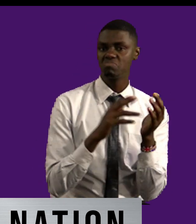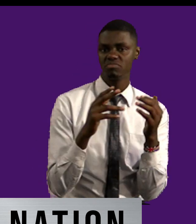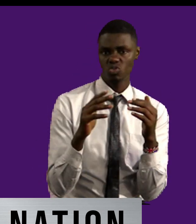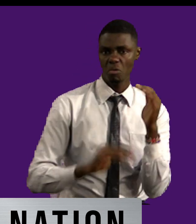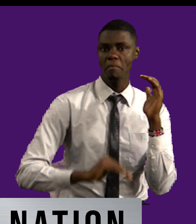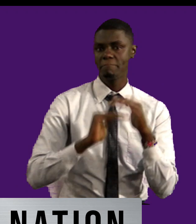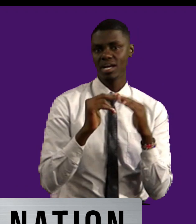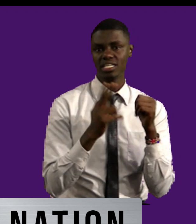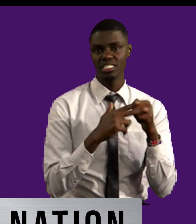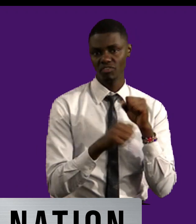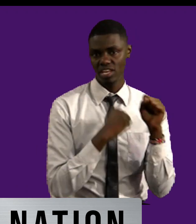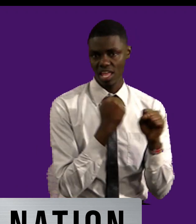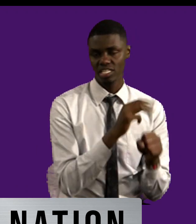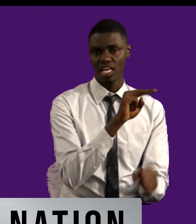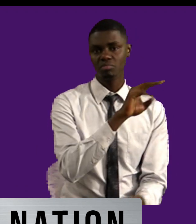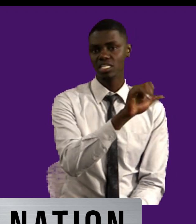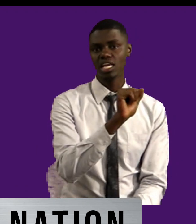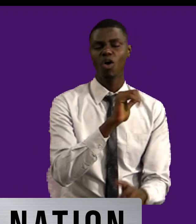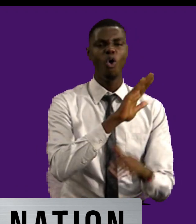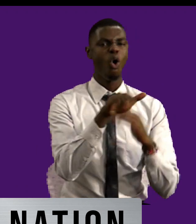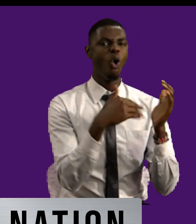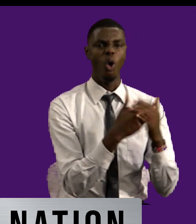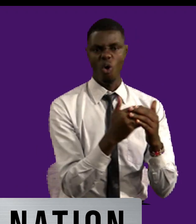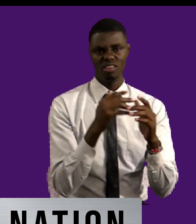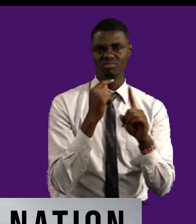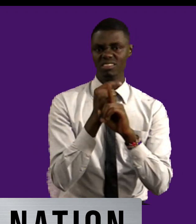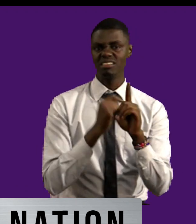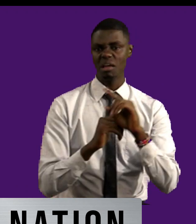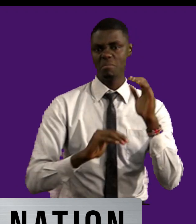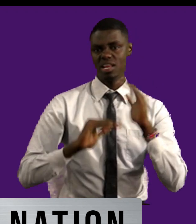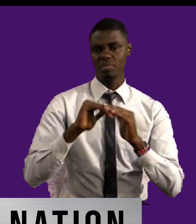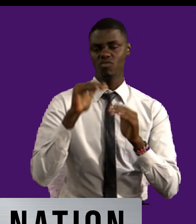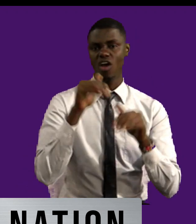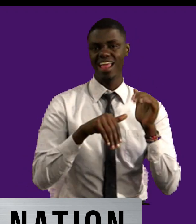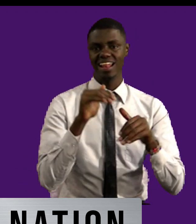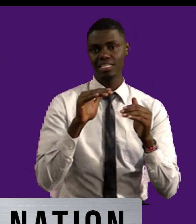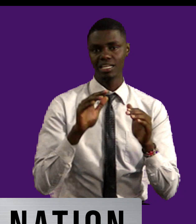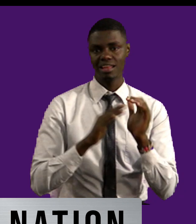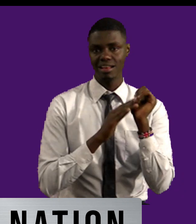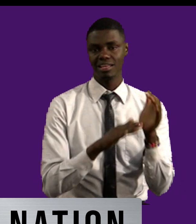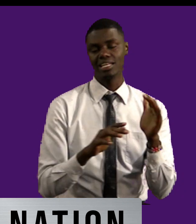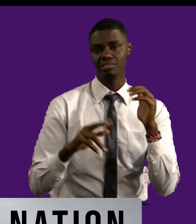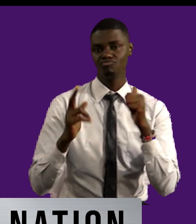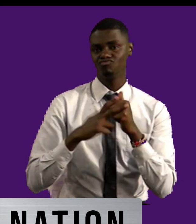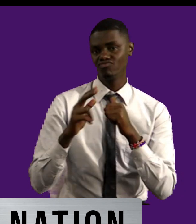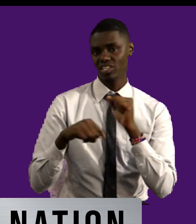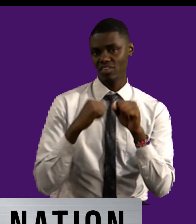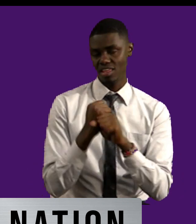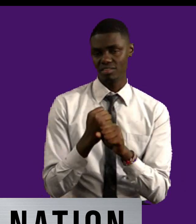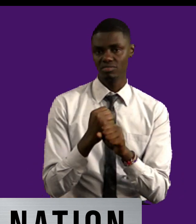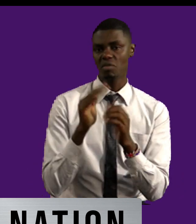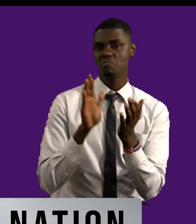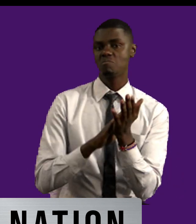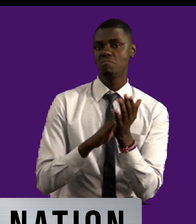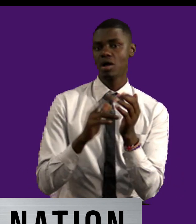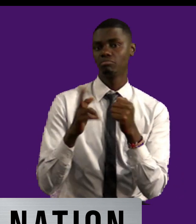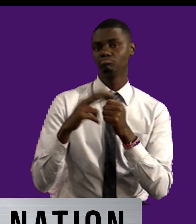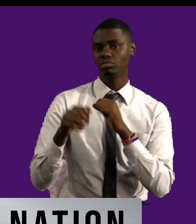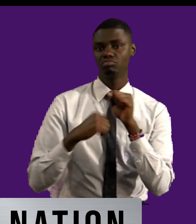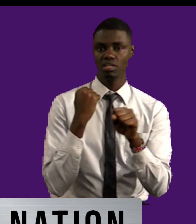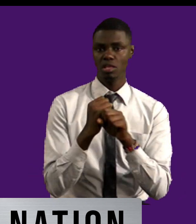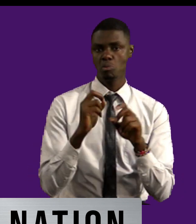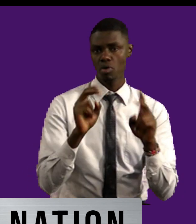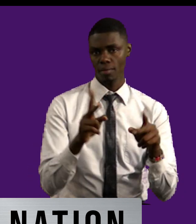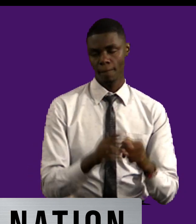years. MCA 7 years. All term limits for the elected leaders are 7 years. They have proposed for 7 years.